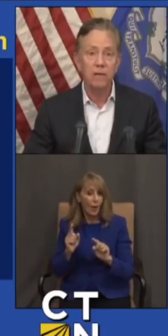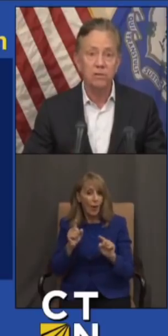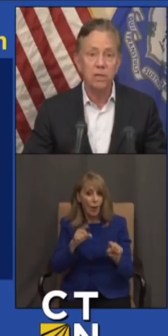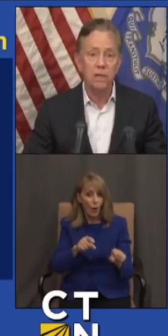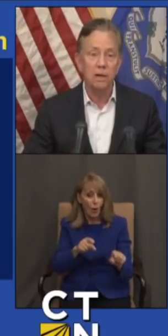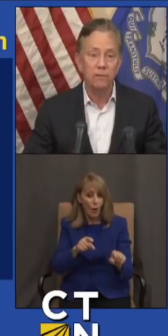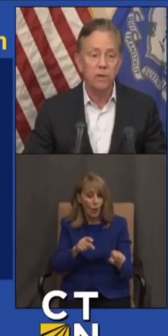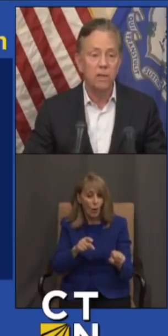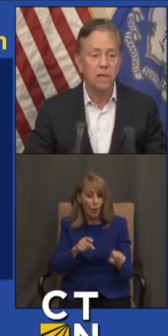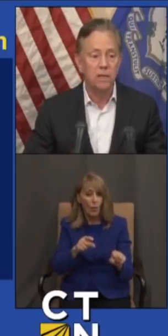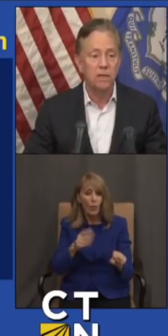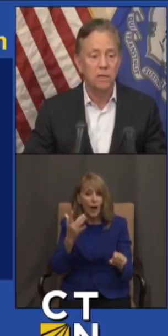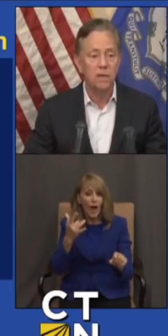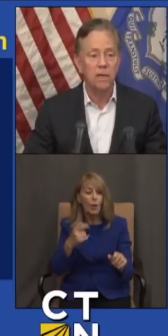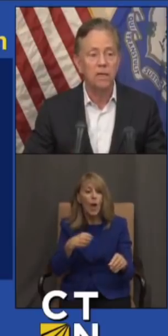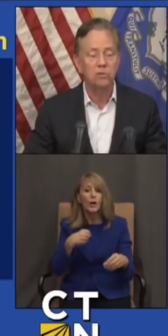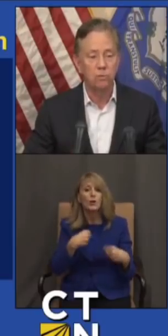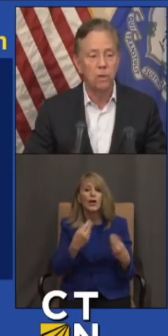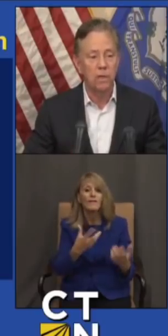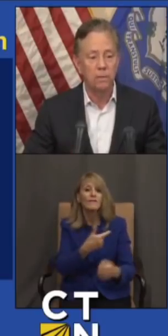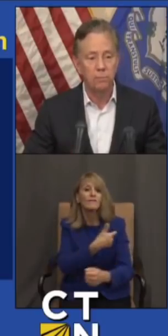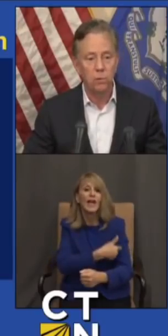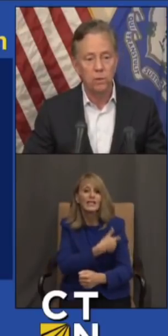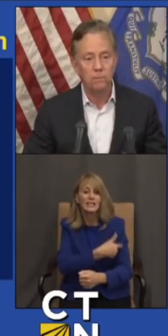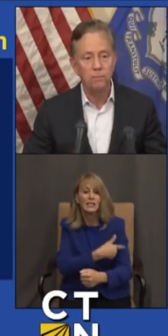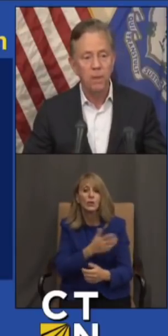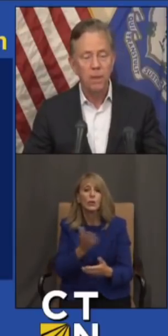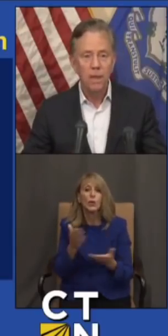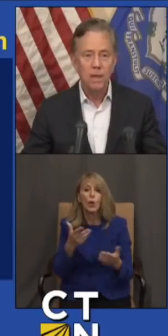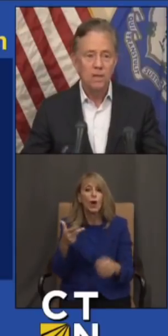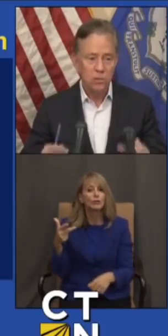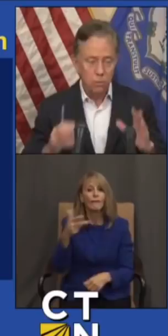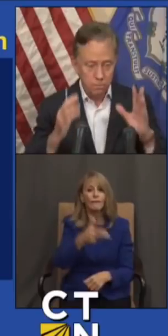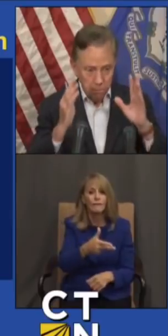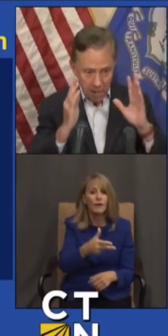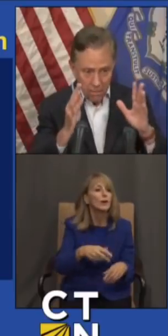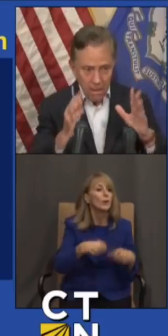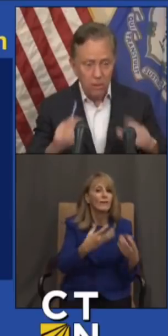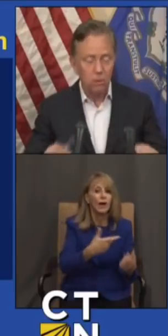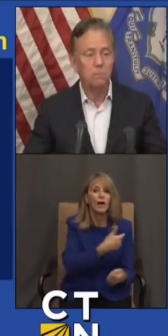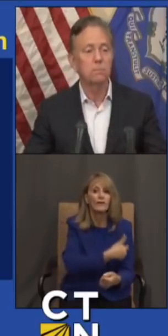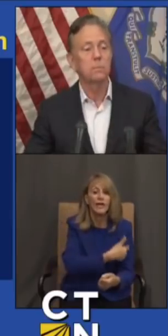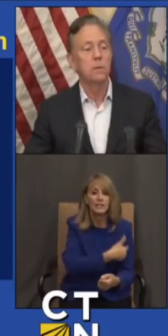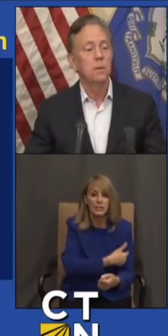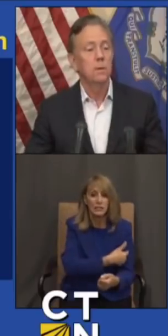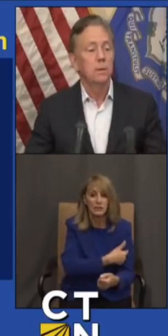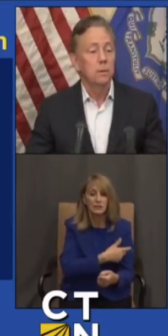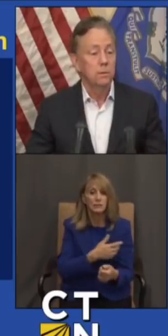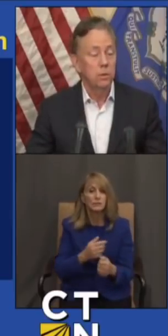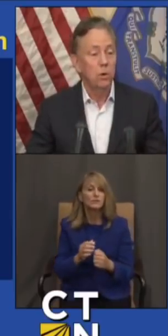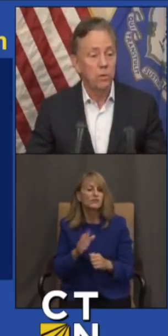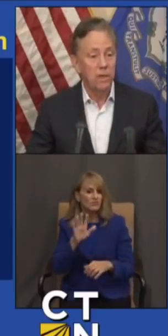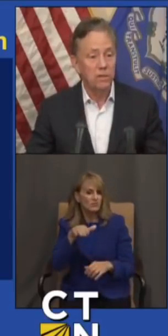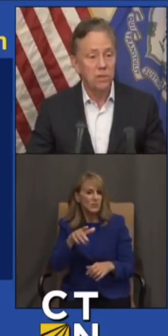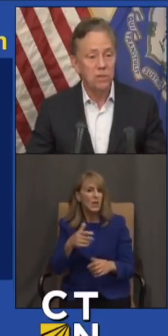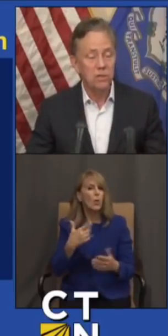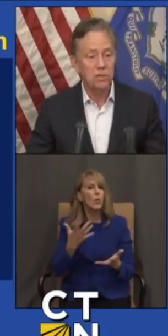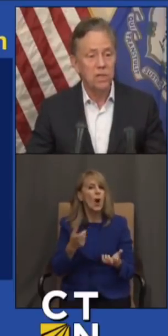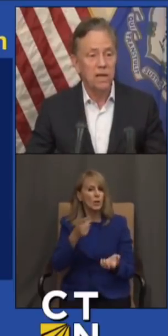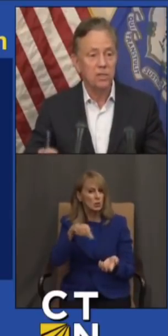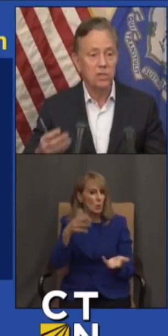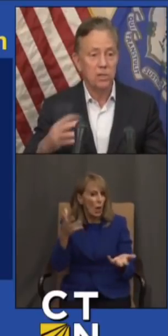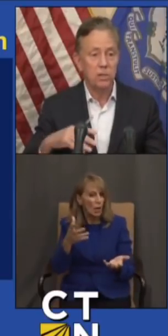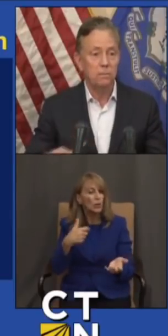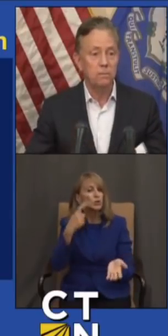any vaccine left at the end of the day. It's really important. So make a mental note of this, because